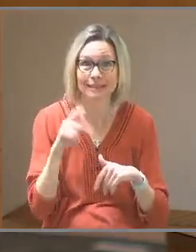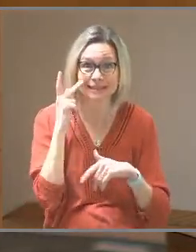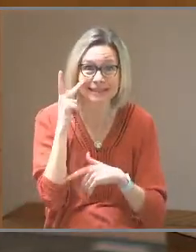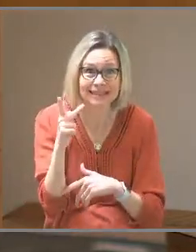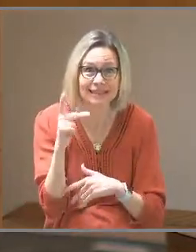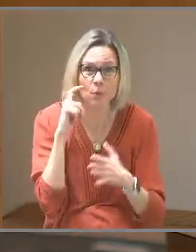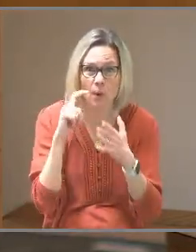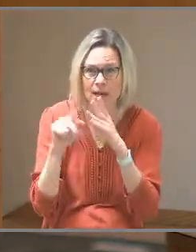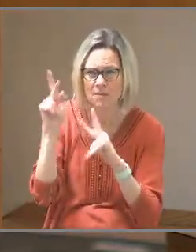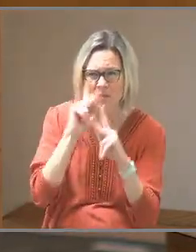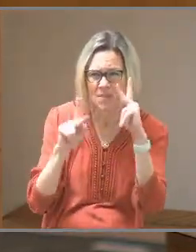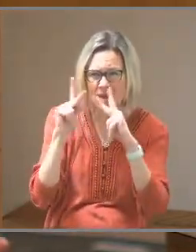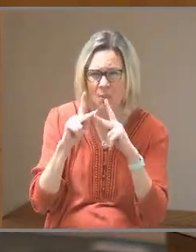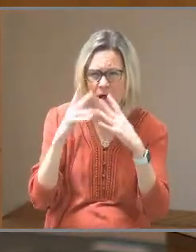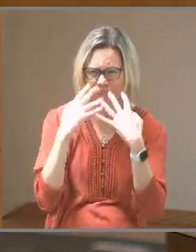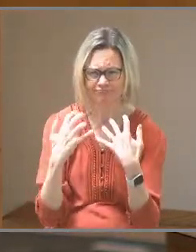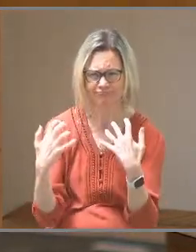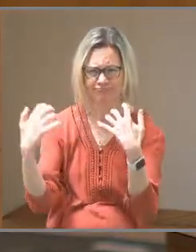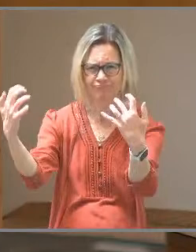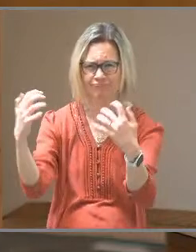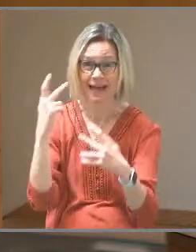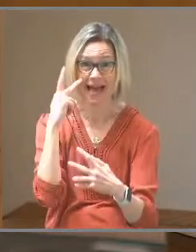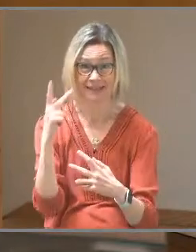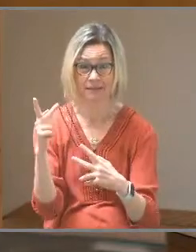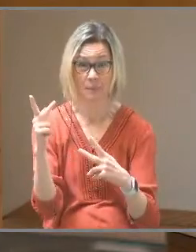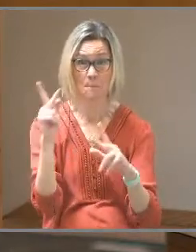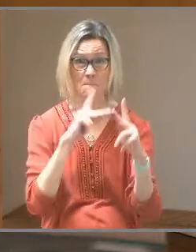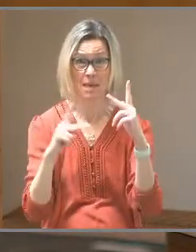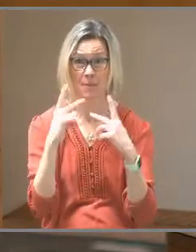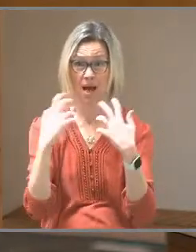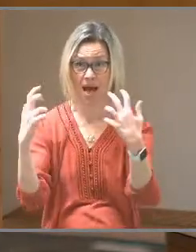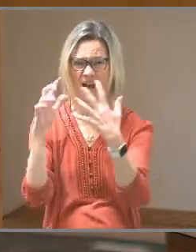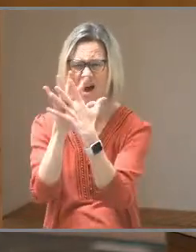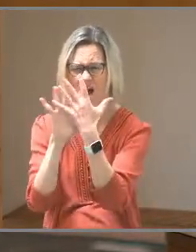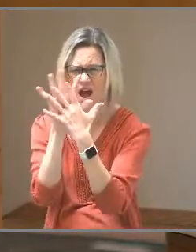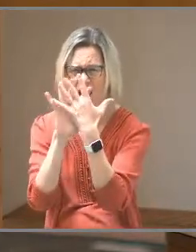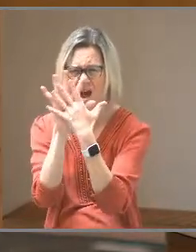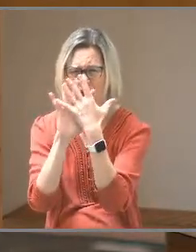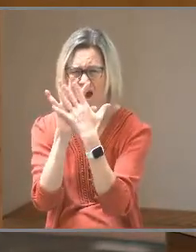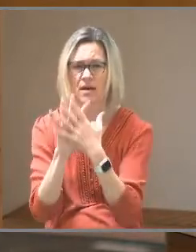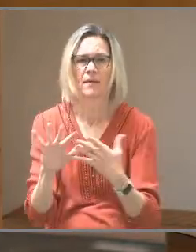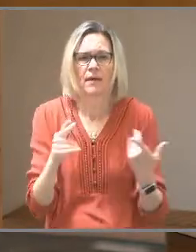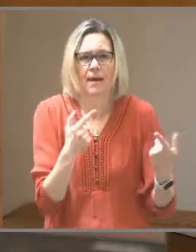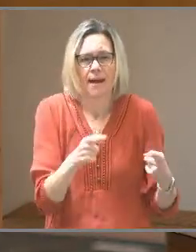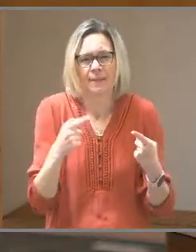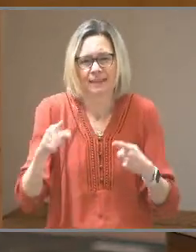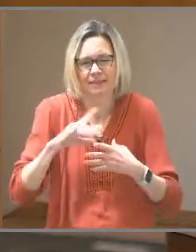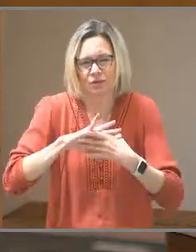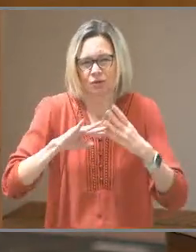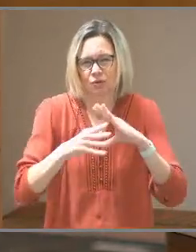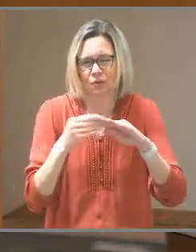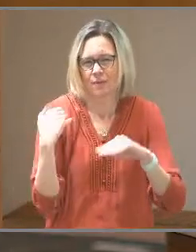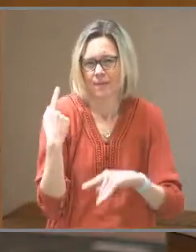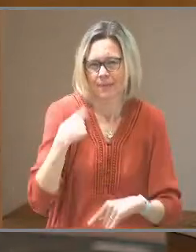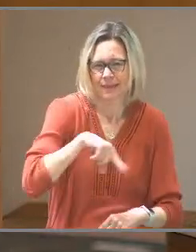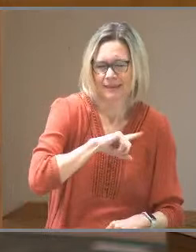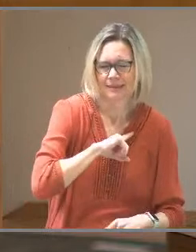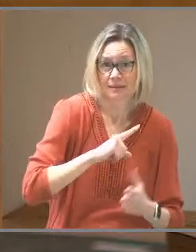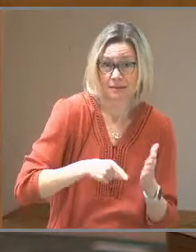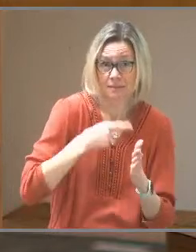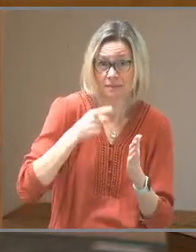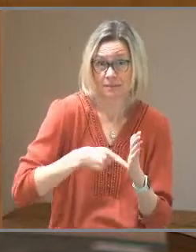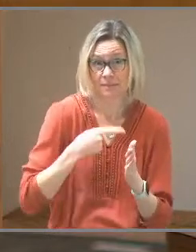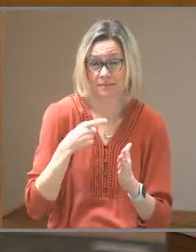the people in the back. I only see people. So this is what is happening and what the story is reminding us, that